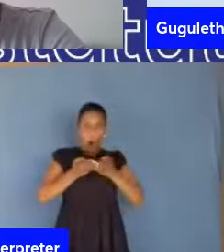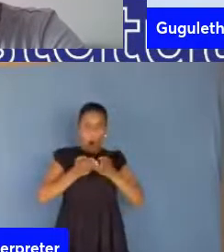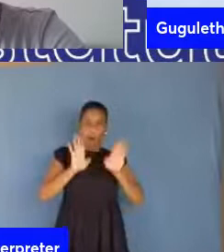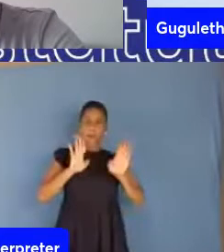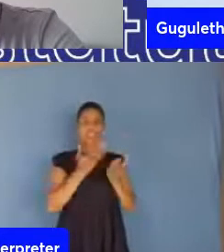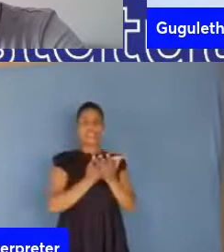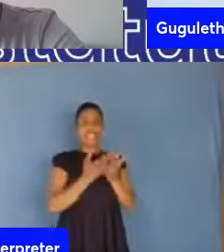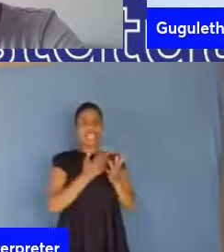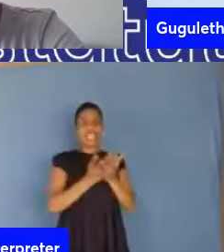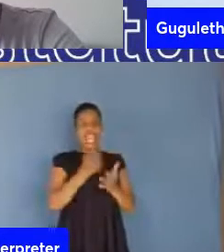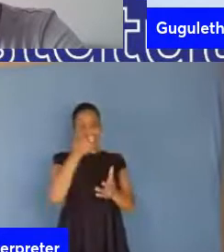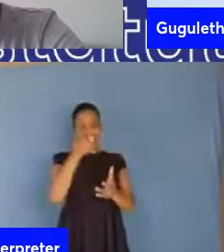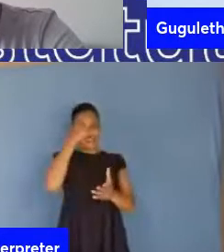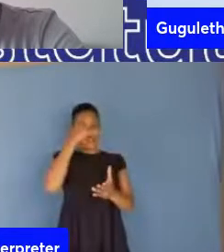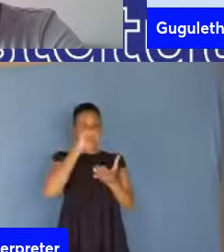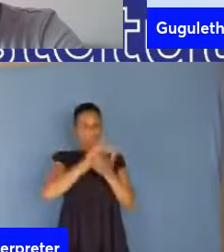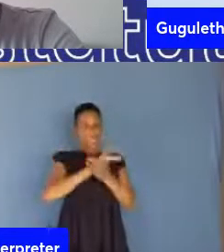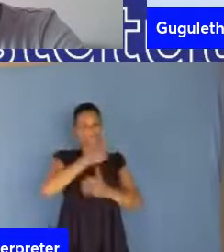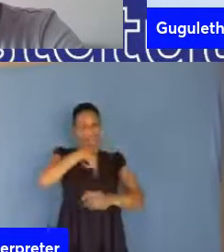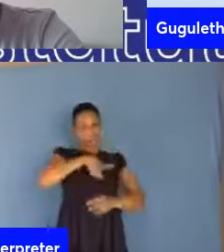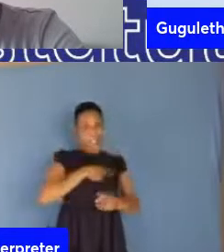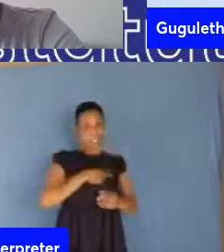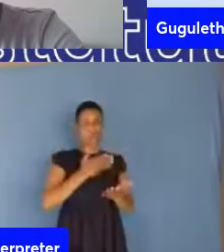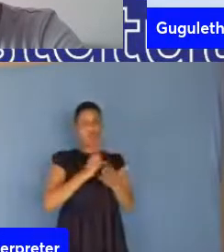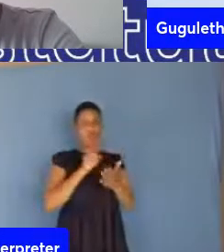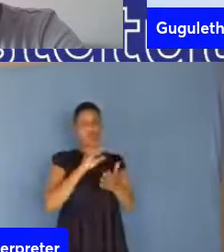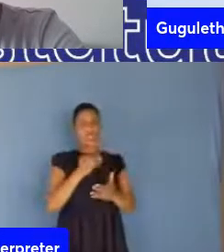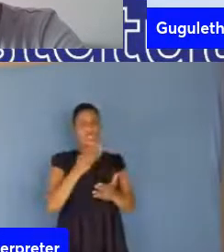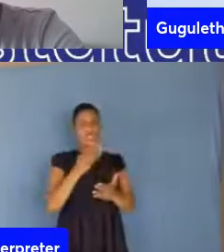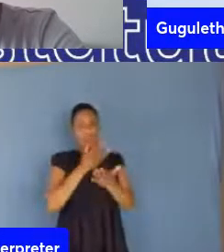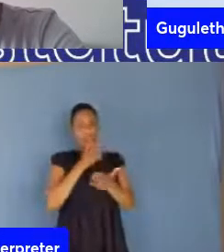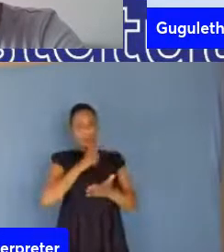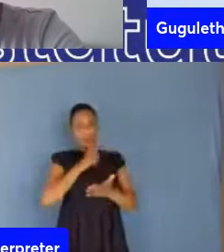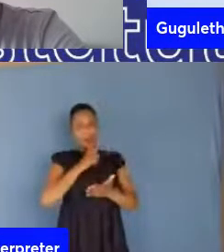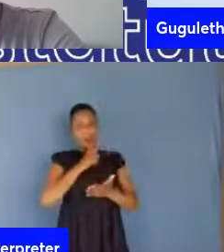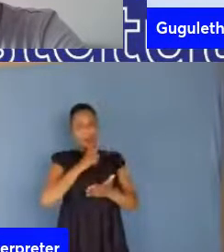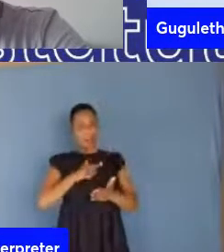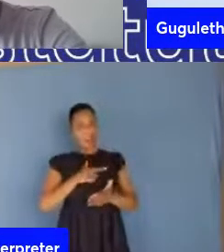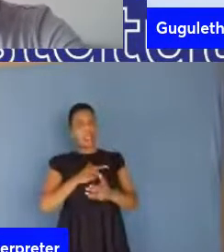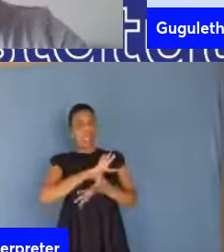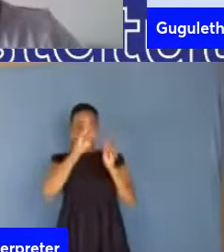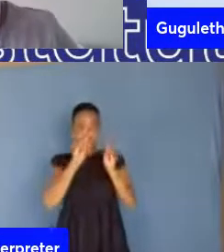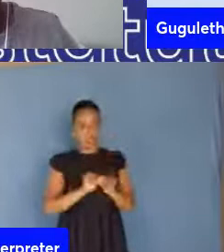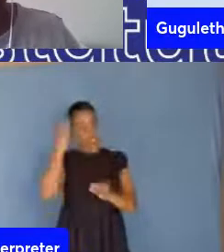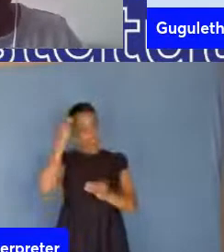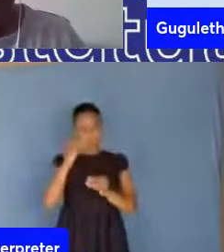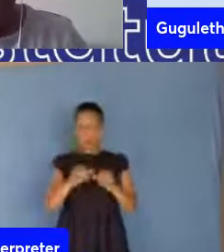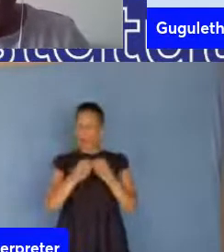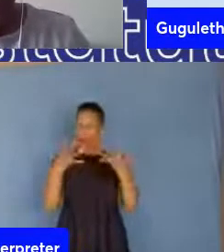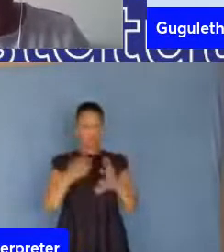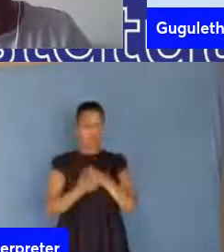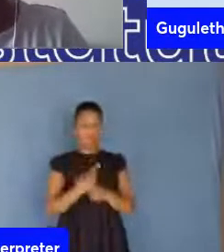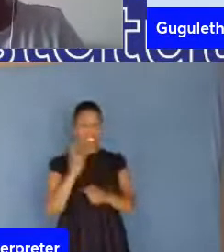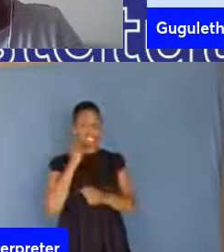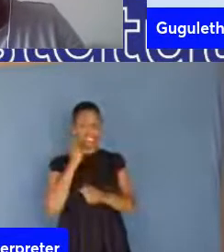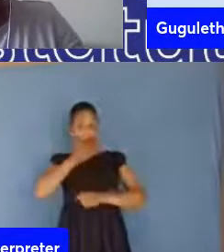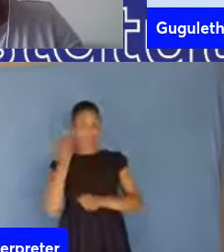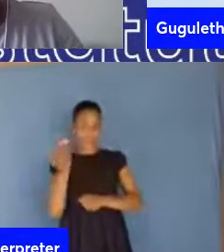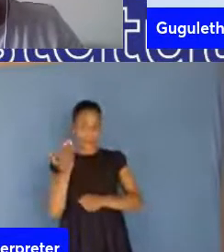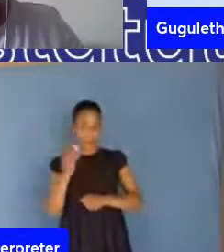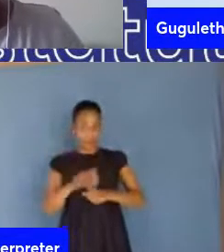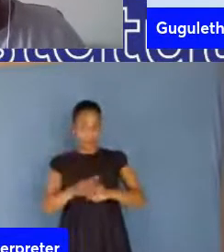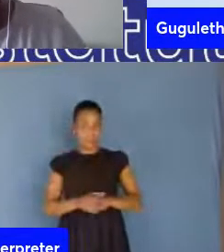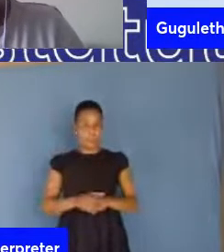are facing? I know they're going through a lot and it's not easy. So